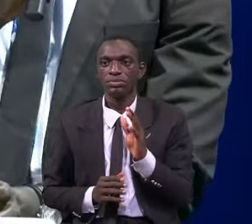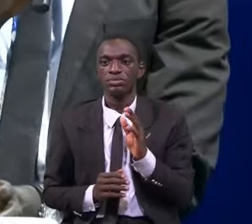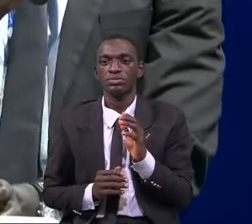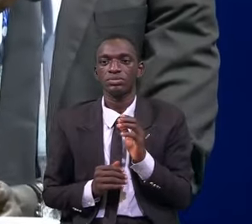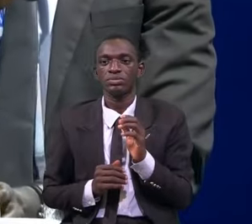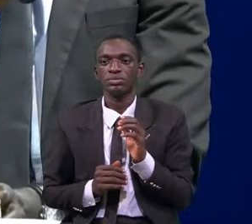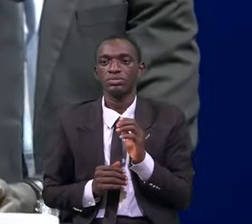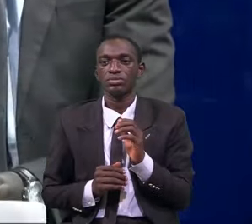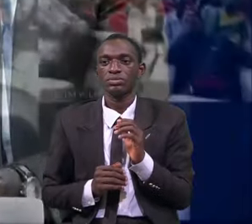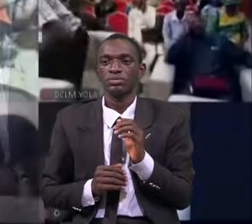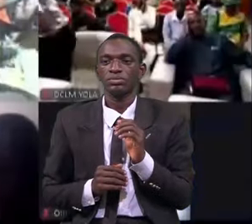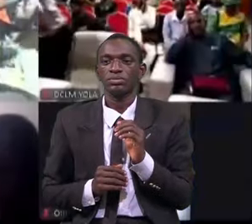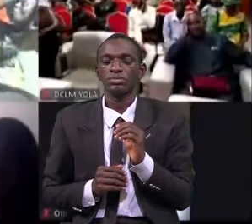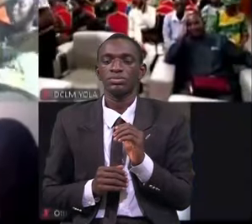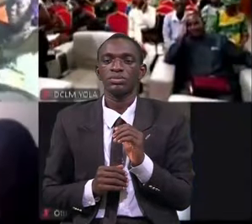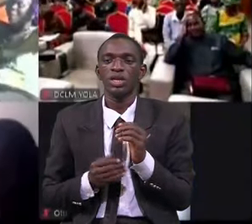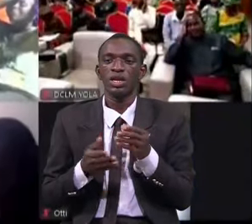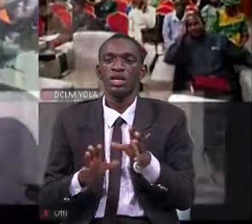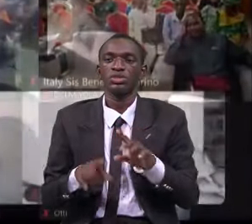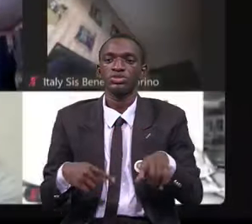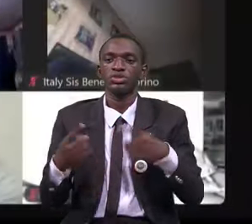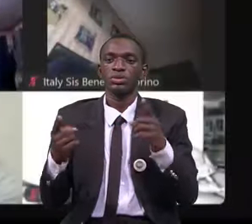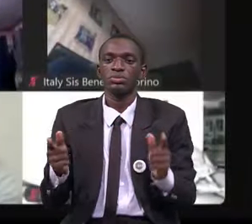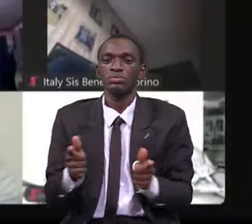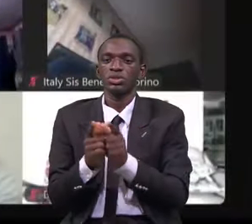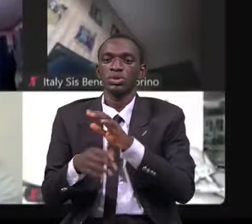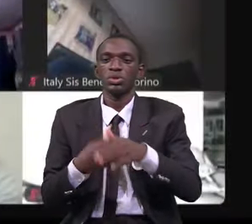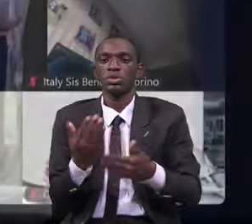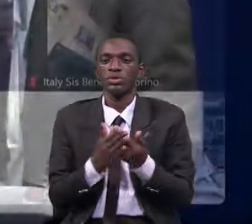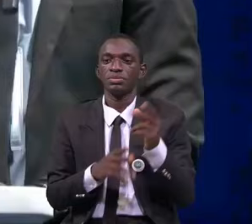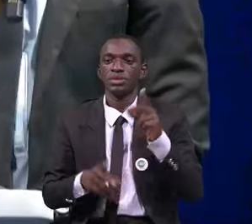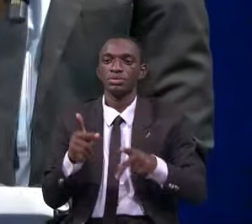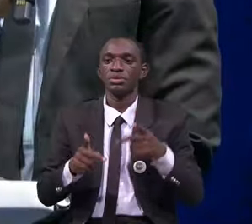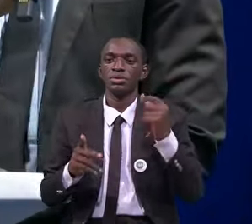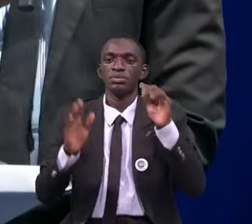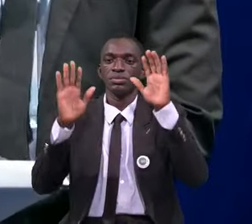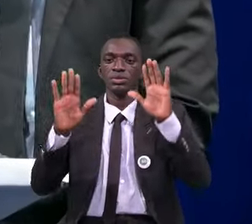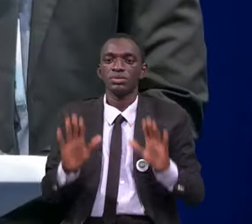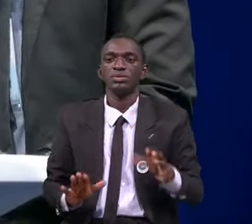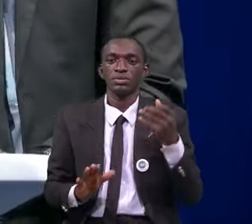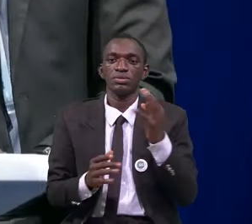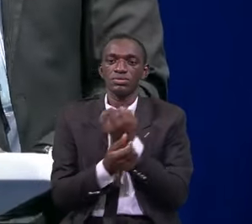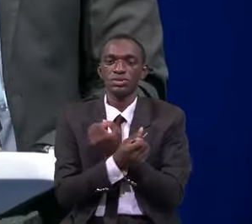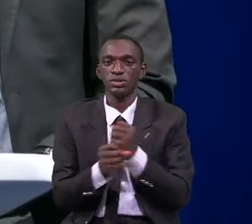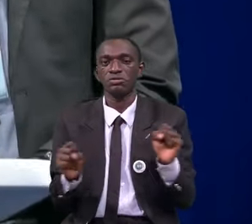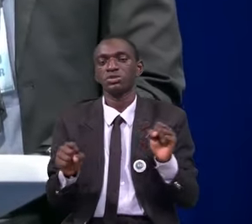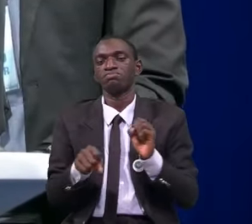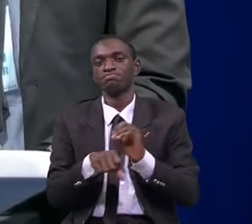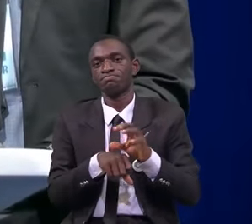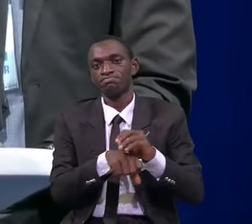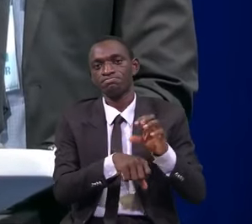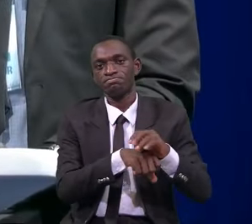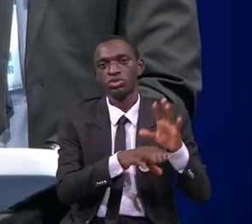Life. Ce soir, vous avez reçu le plus grand miracle de votre vie. The miracle of salvation. Miracle du salut. Let our counselors